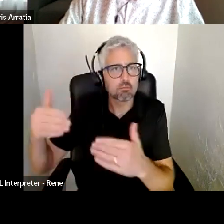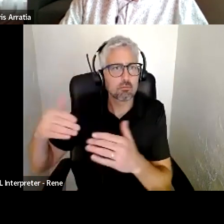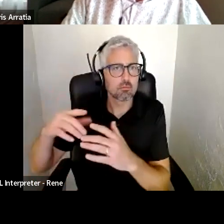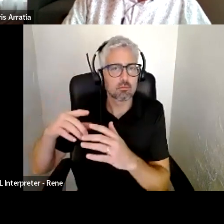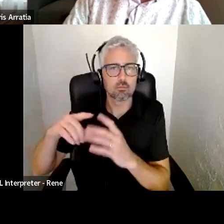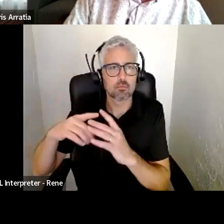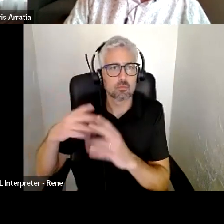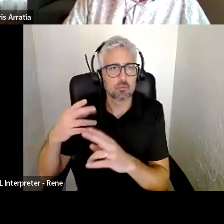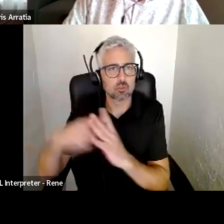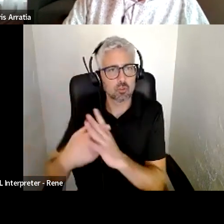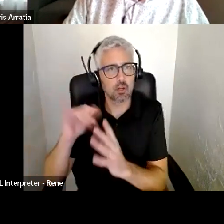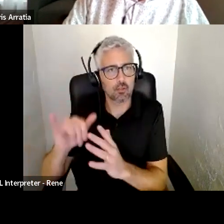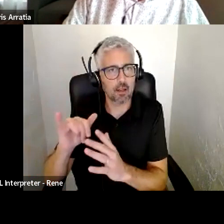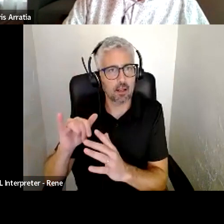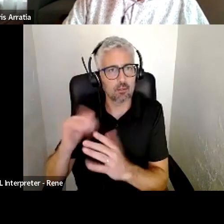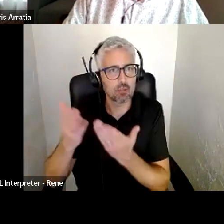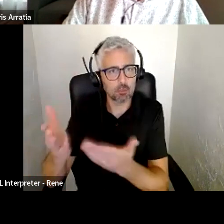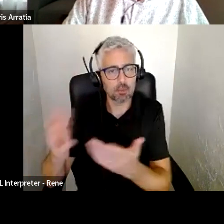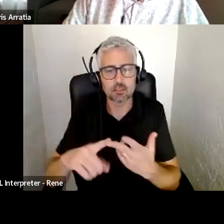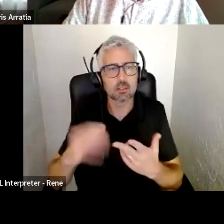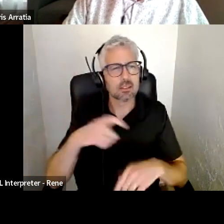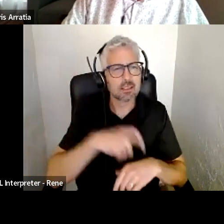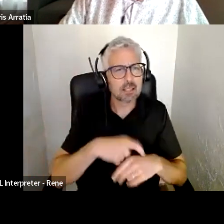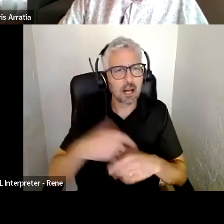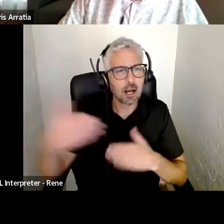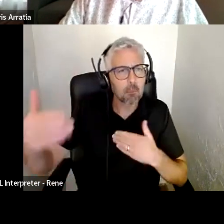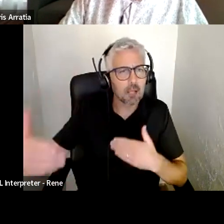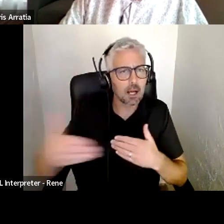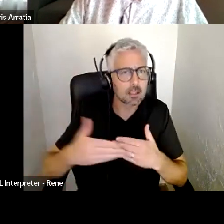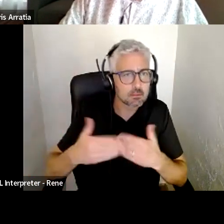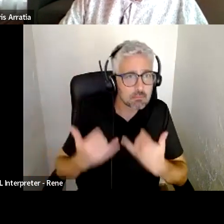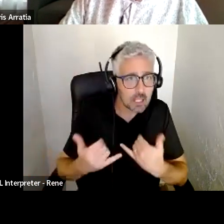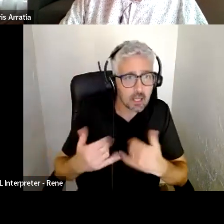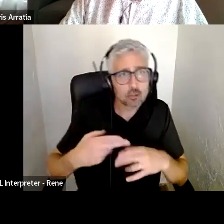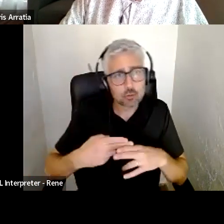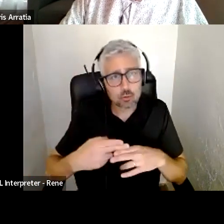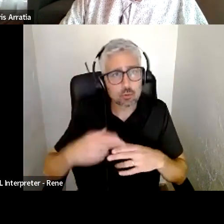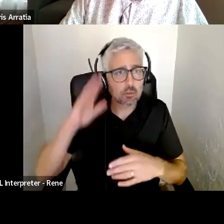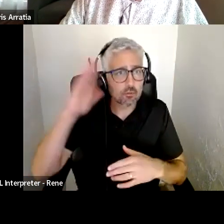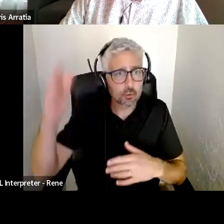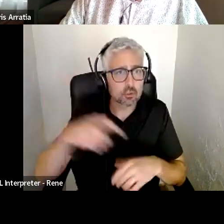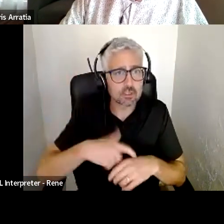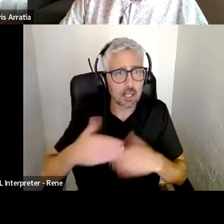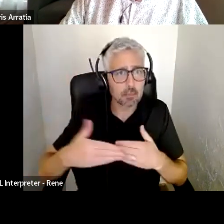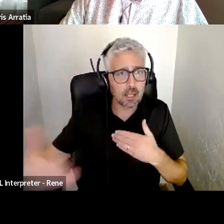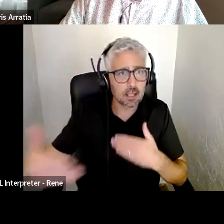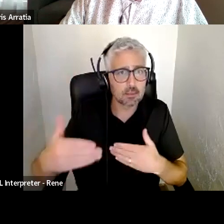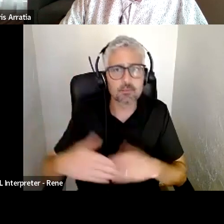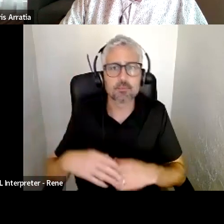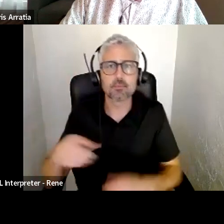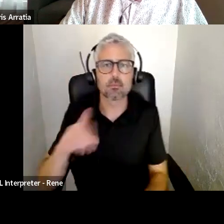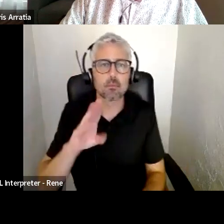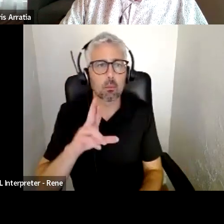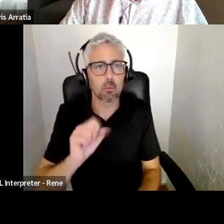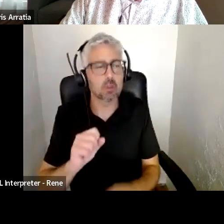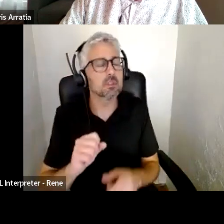recommendations, and what the timeline might be? Okay, and I would say if you can send